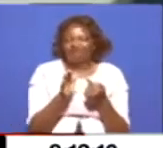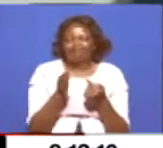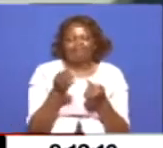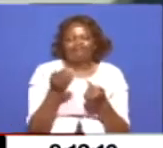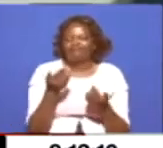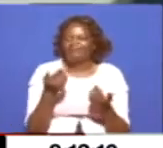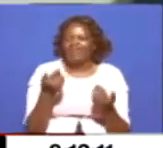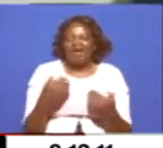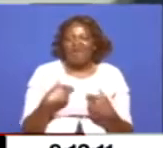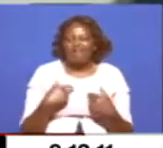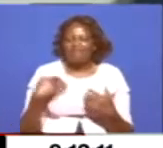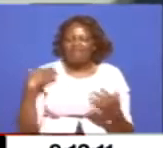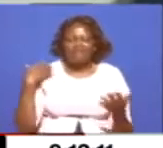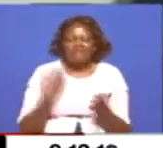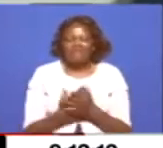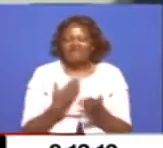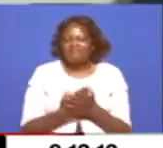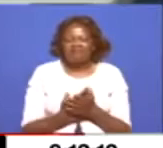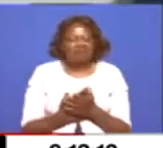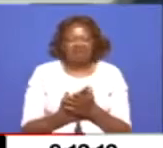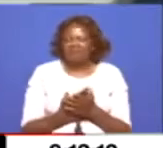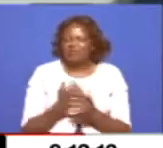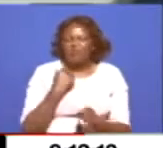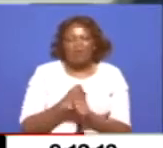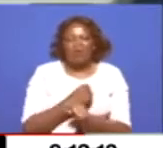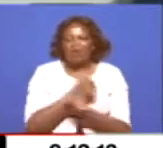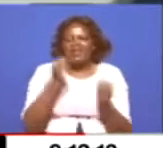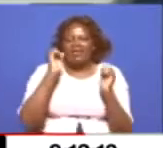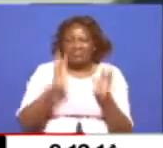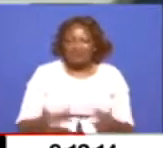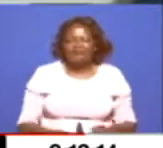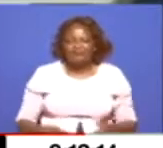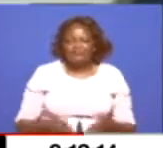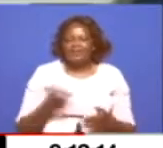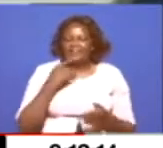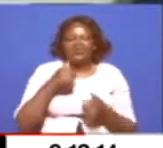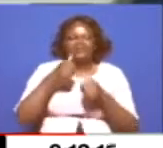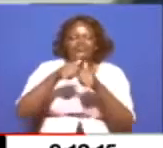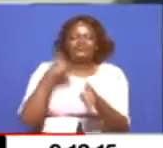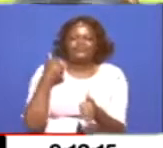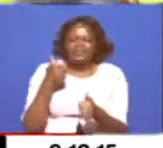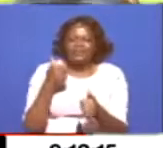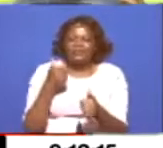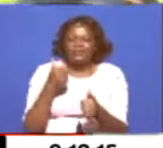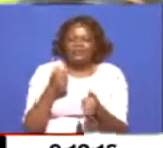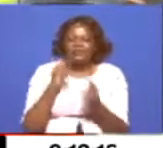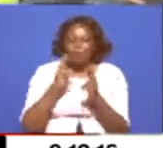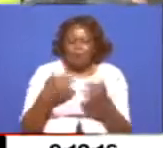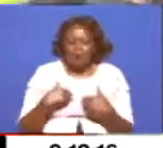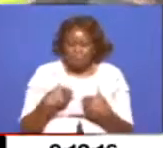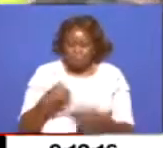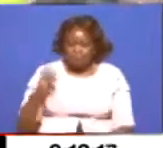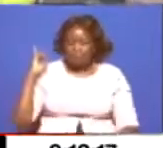positions they have held in the country and should be rejected. Wycliffe Oketch reports.